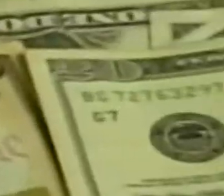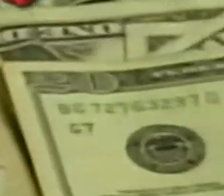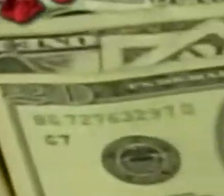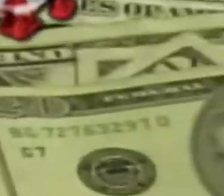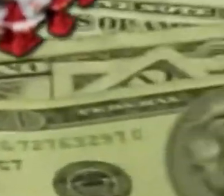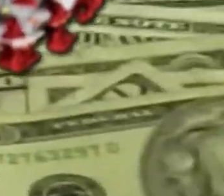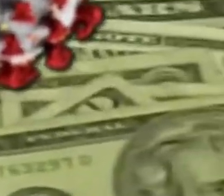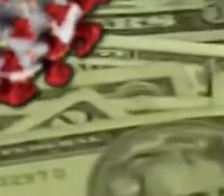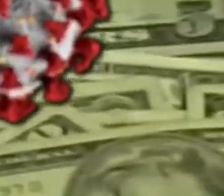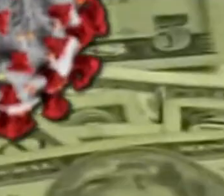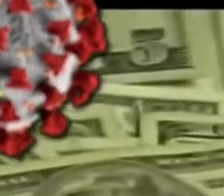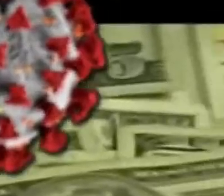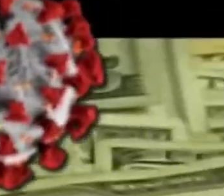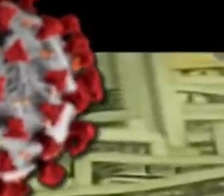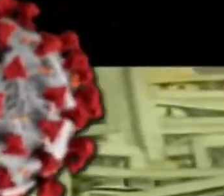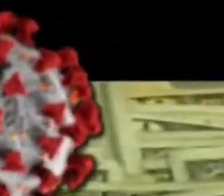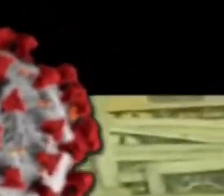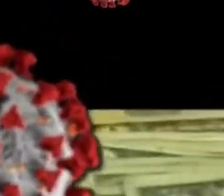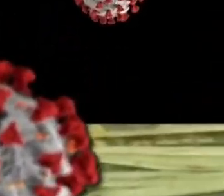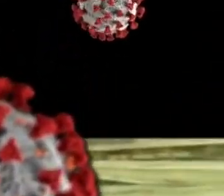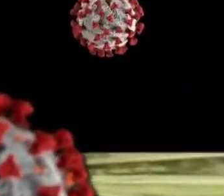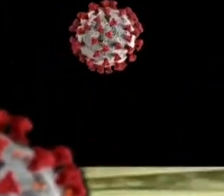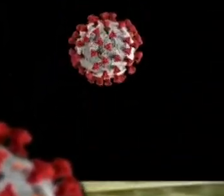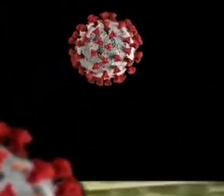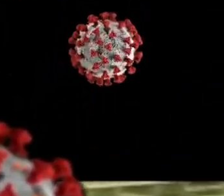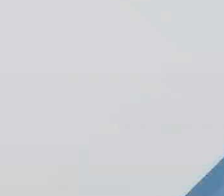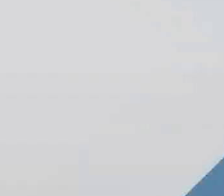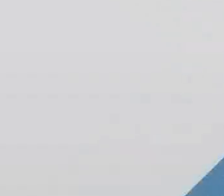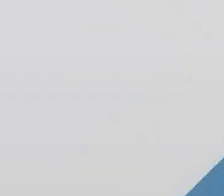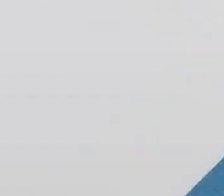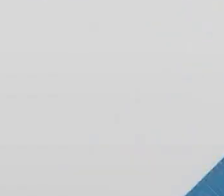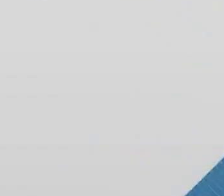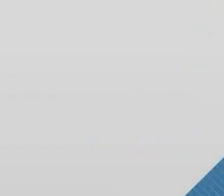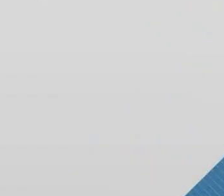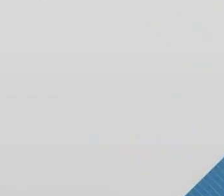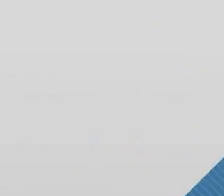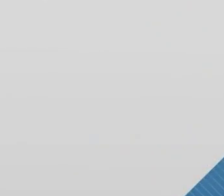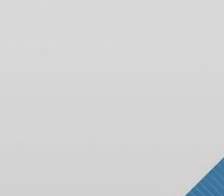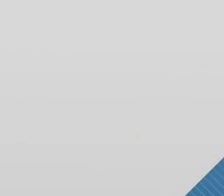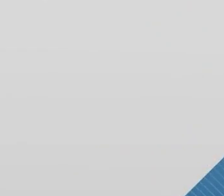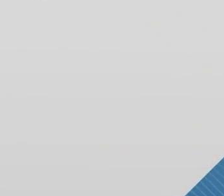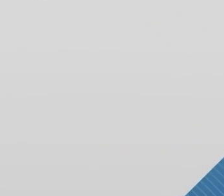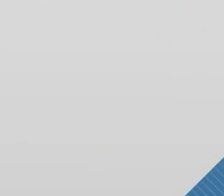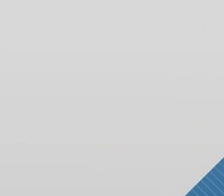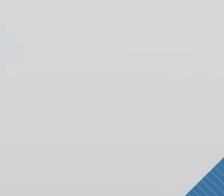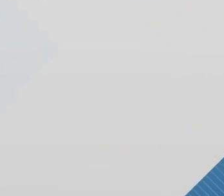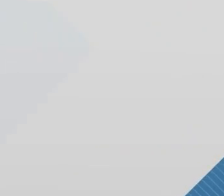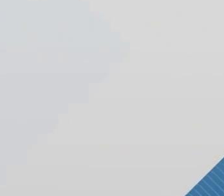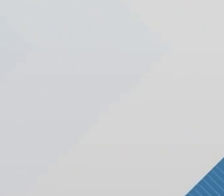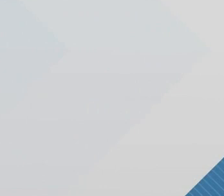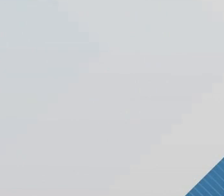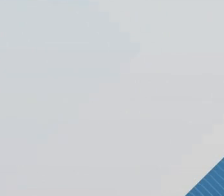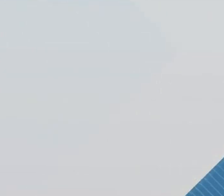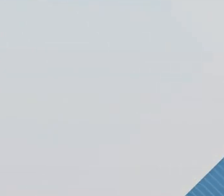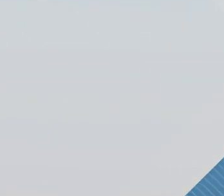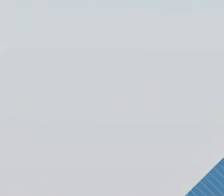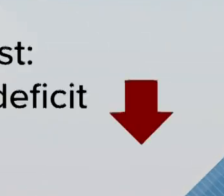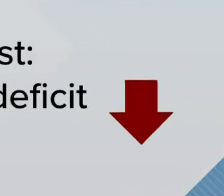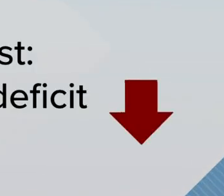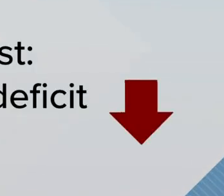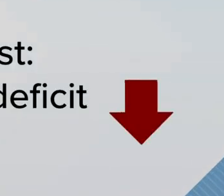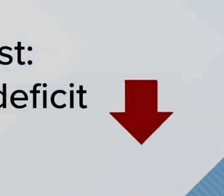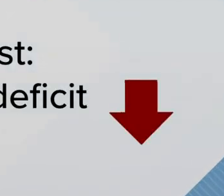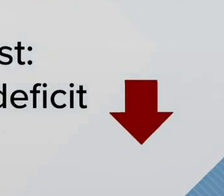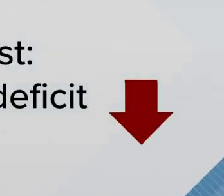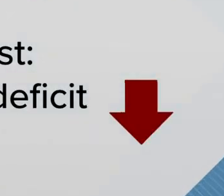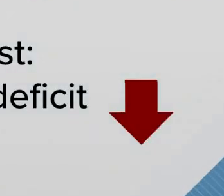It's the story of a virus that ate a surplus and more. The same folks who forecast a $1.5 billion surplus in February